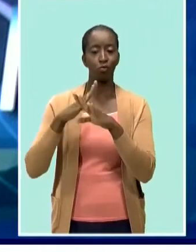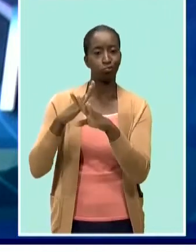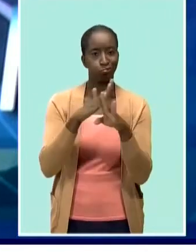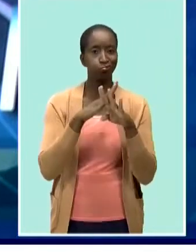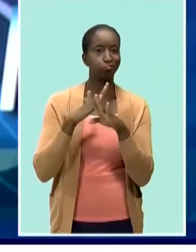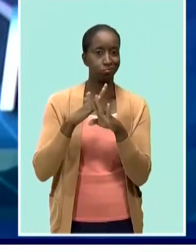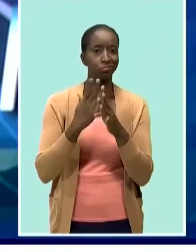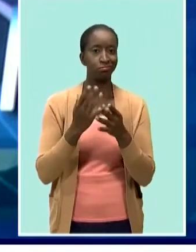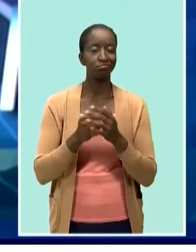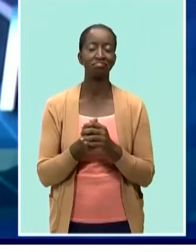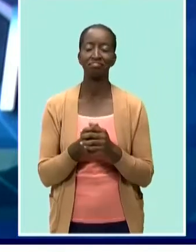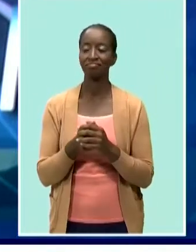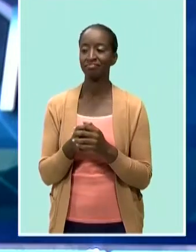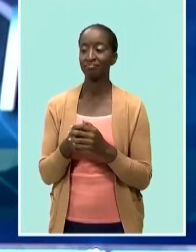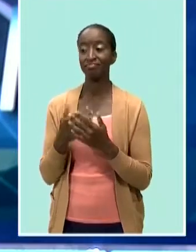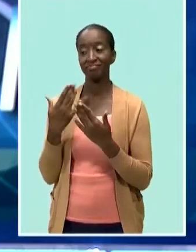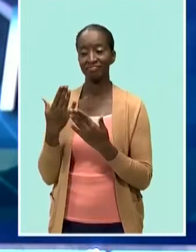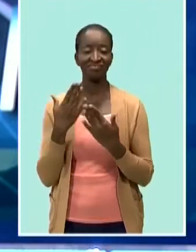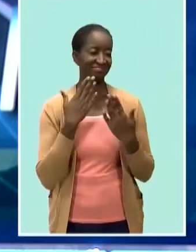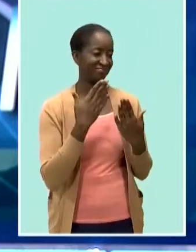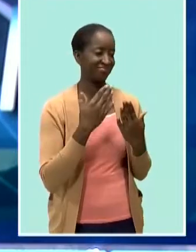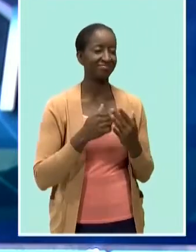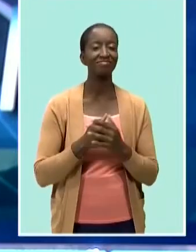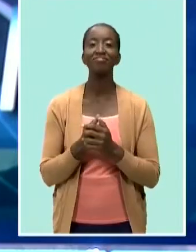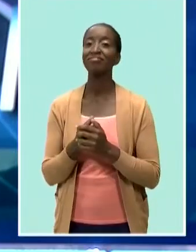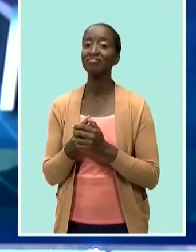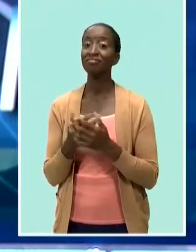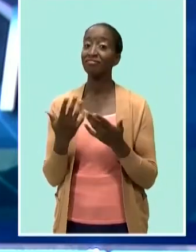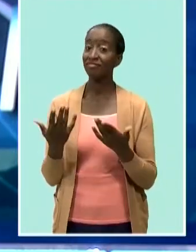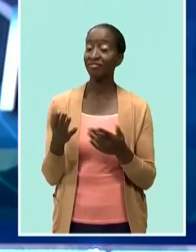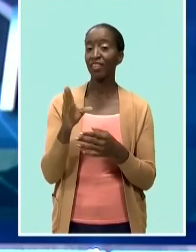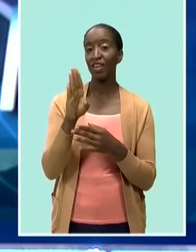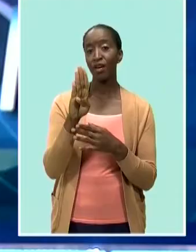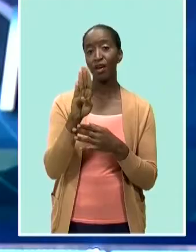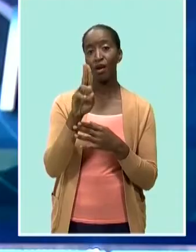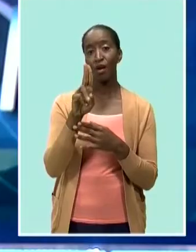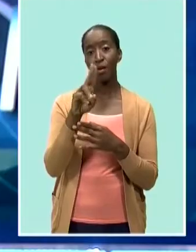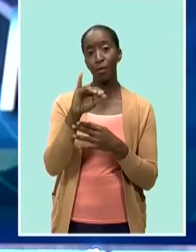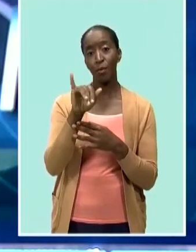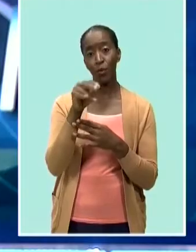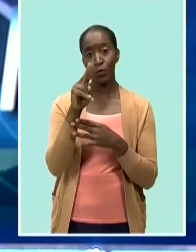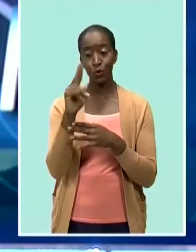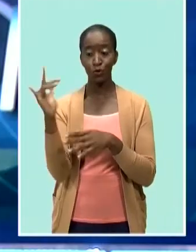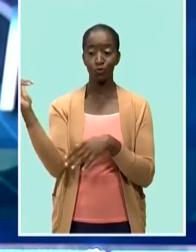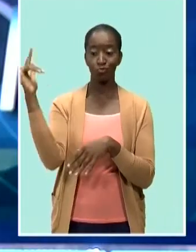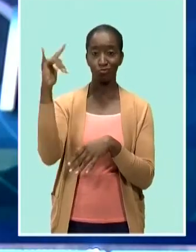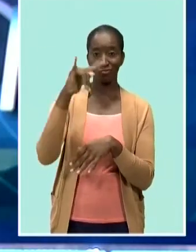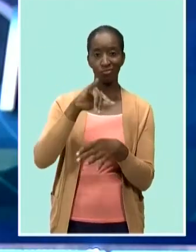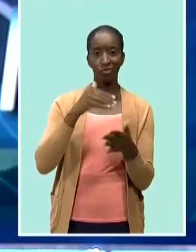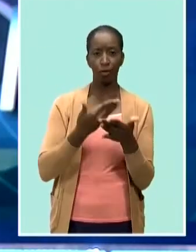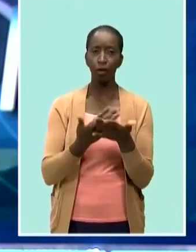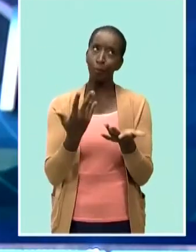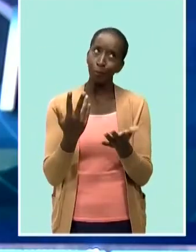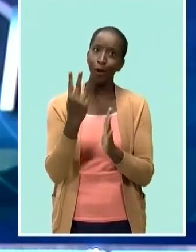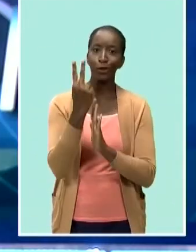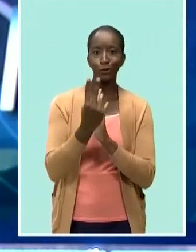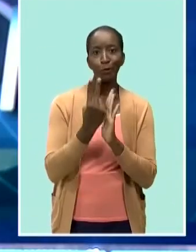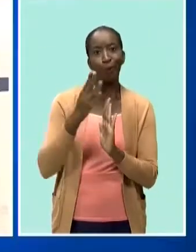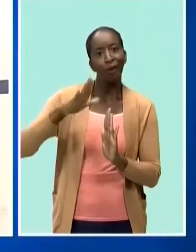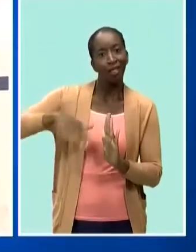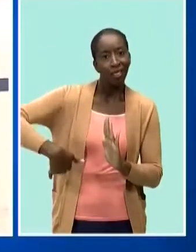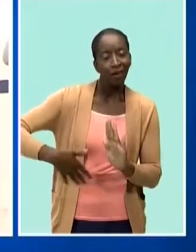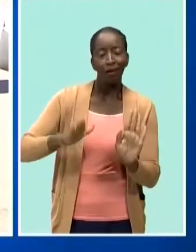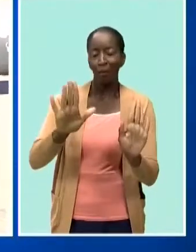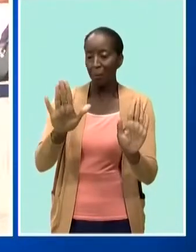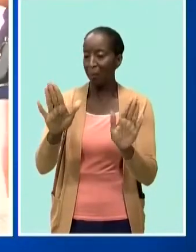albeit over 2 hours after the scheduled time, Grammy Award-winning artist Buju Banton arrived here in Barbados at the Grantley Adams